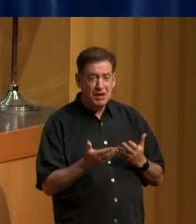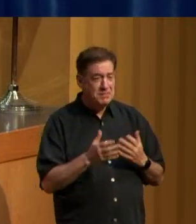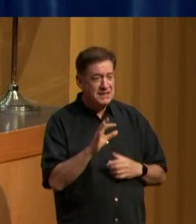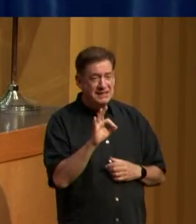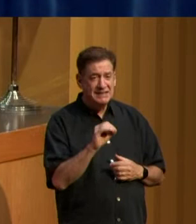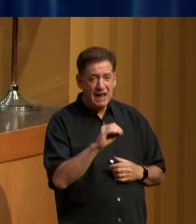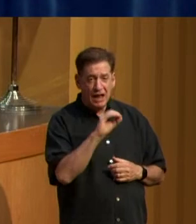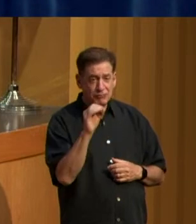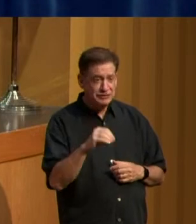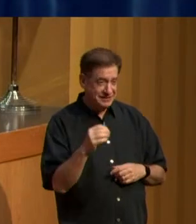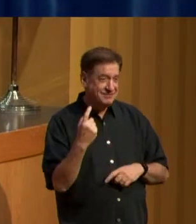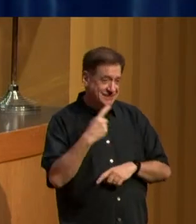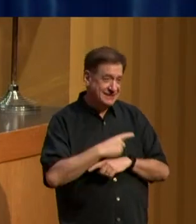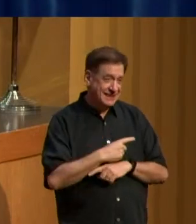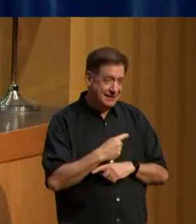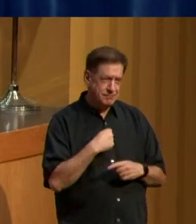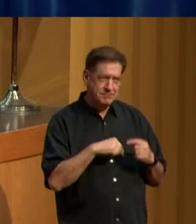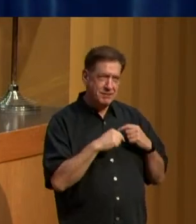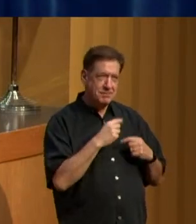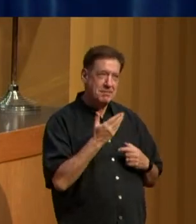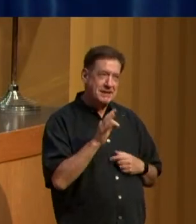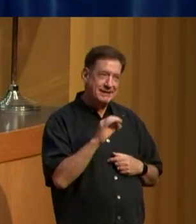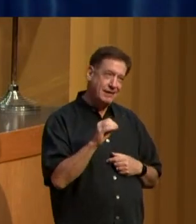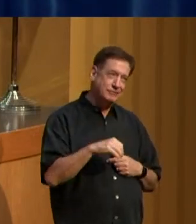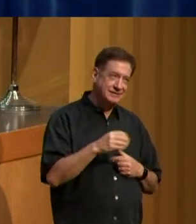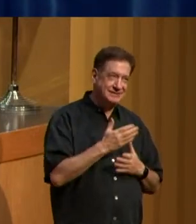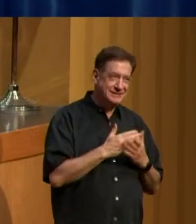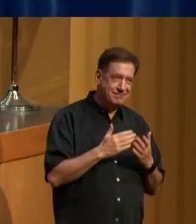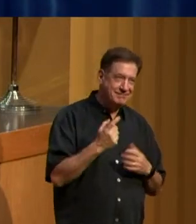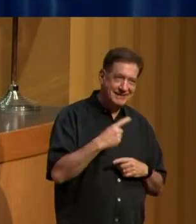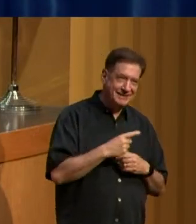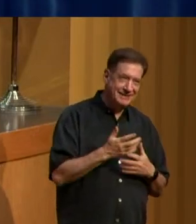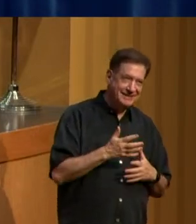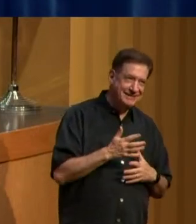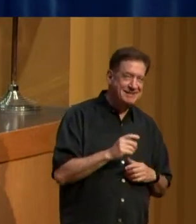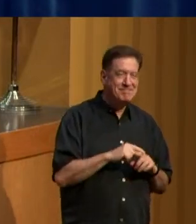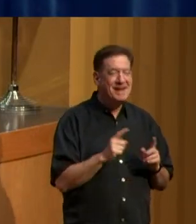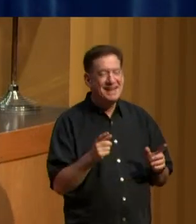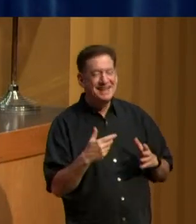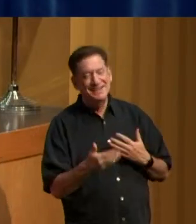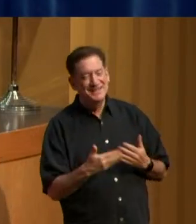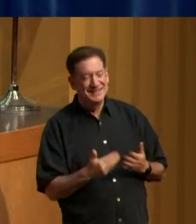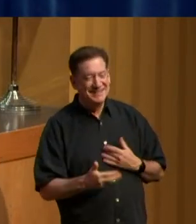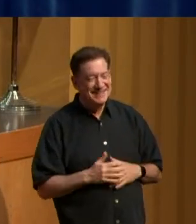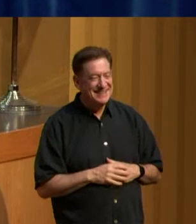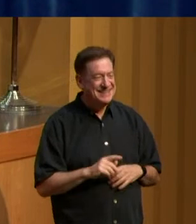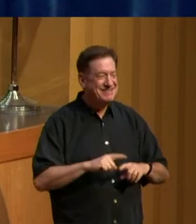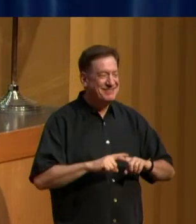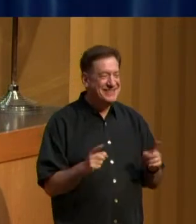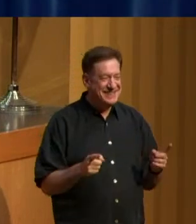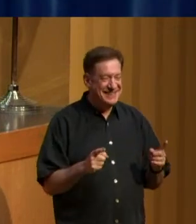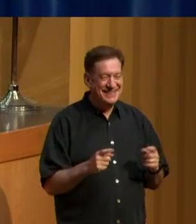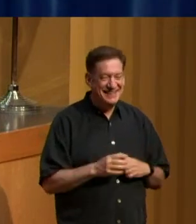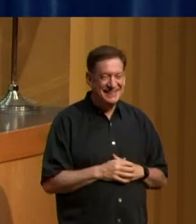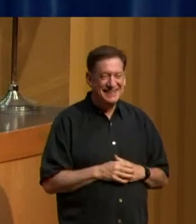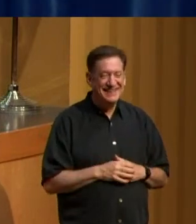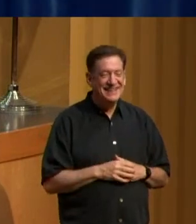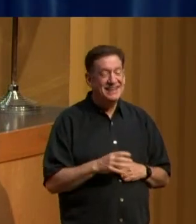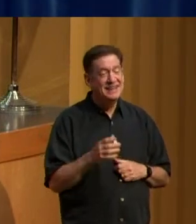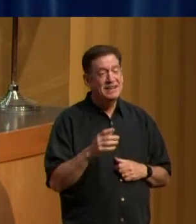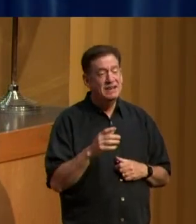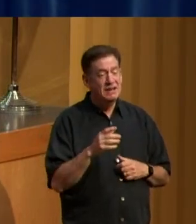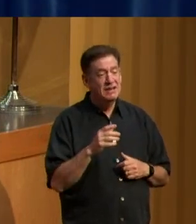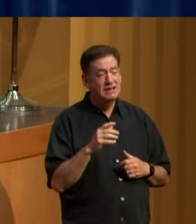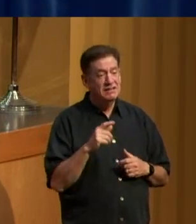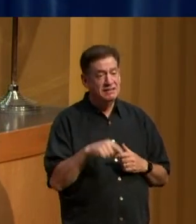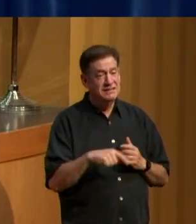the days. There was a few that, anyway. But as far as the season